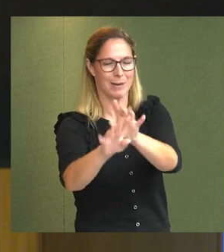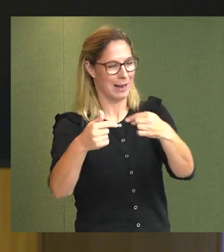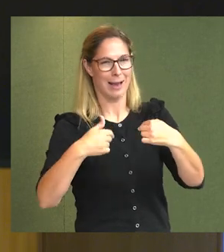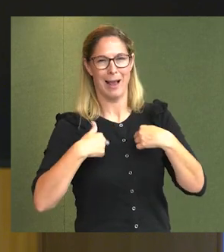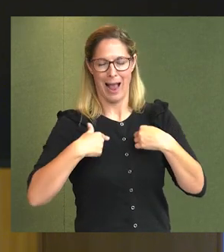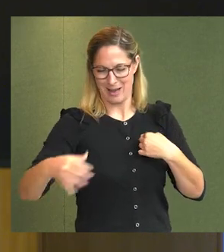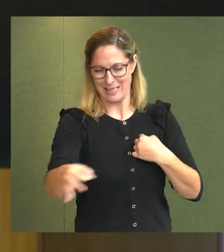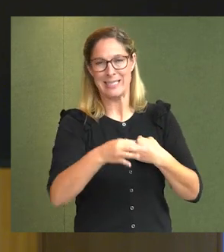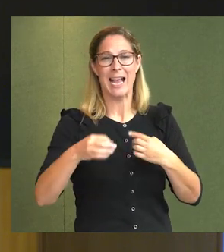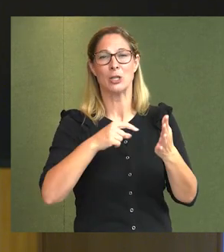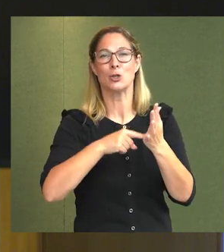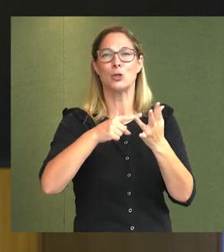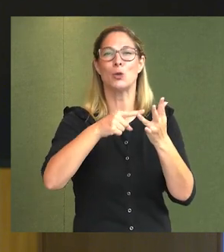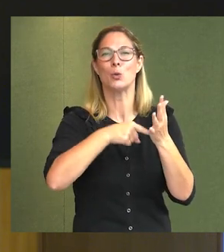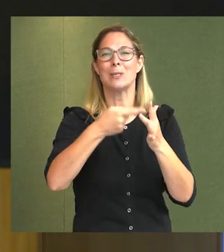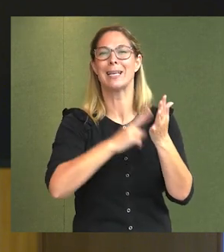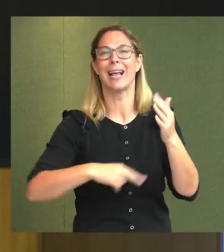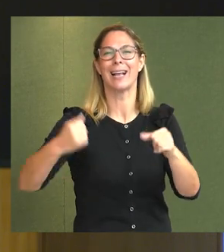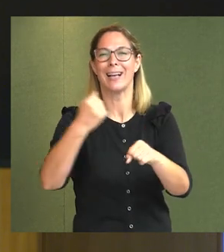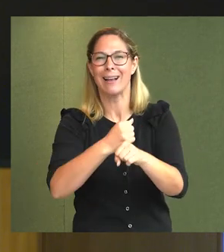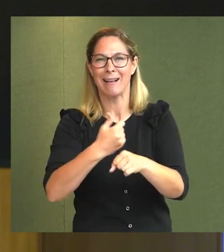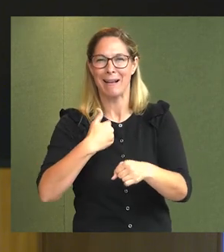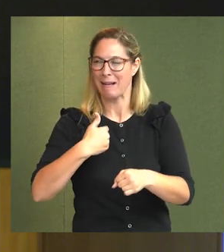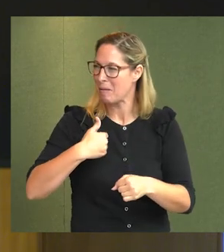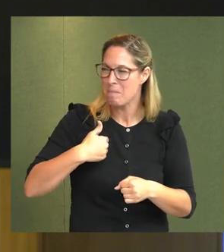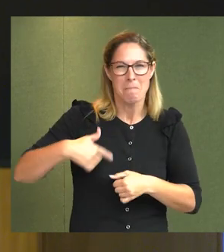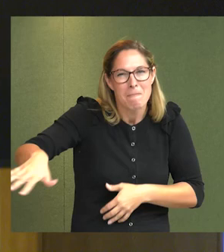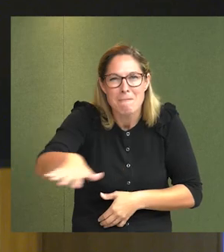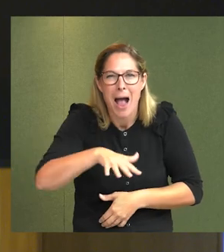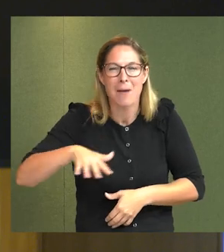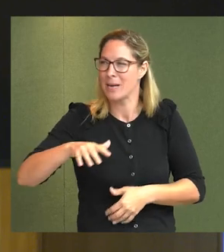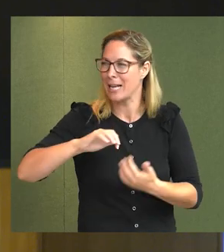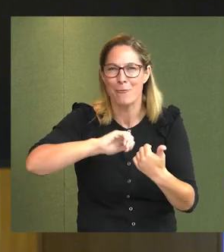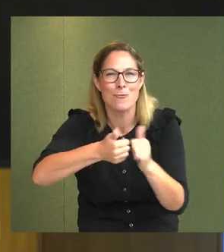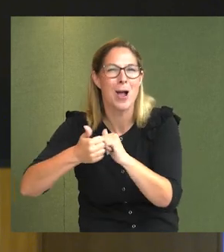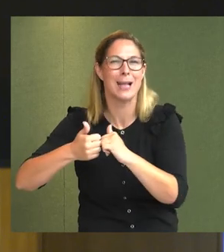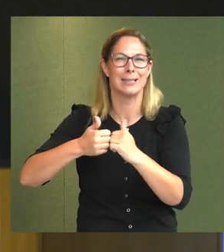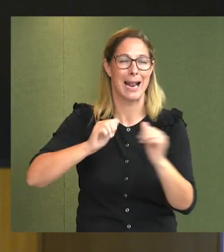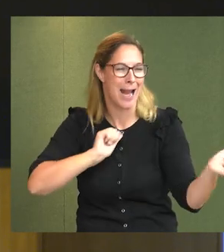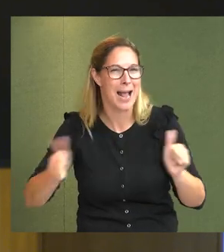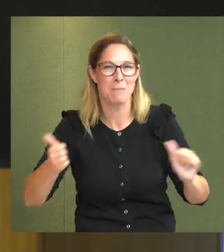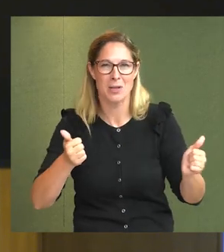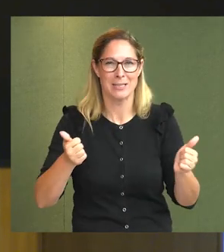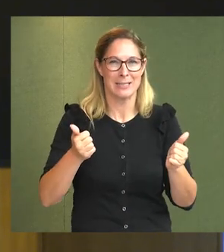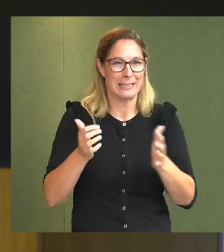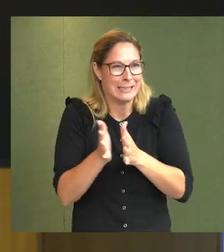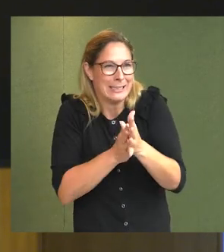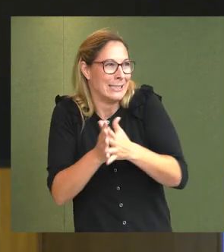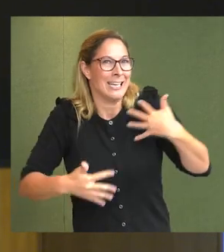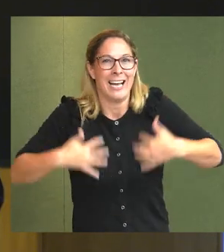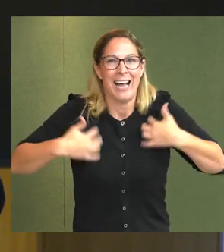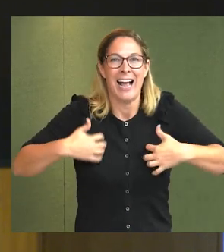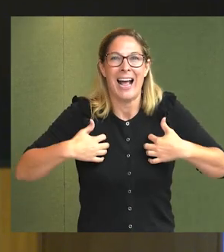with family, friends, and neighbours, and there are pictures of us me and my brothers and